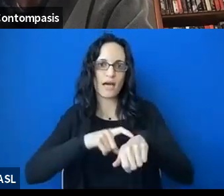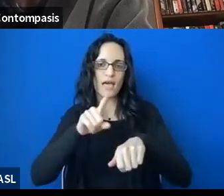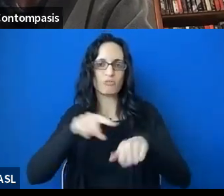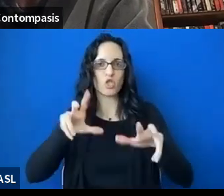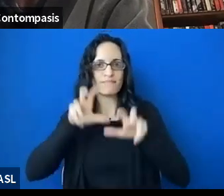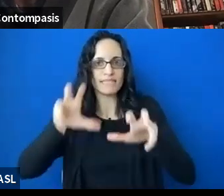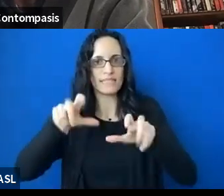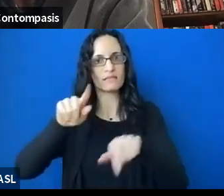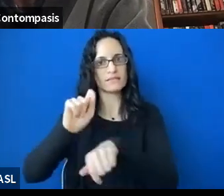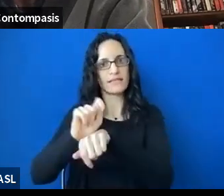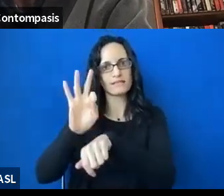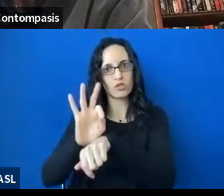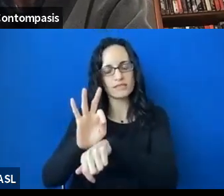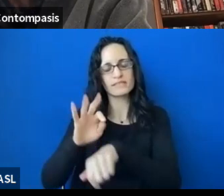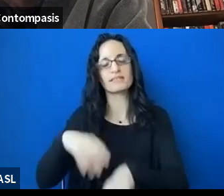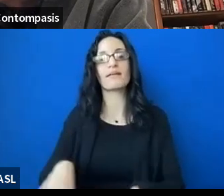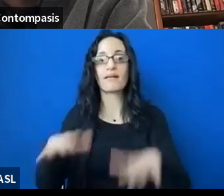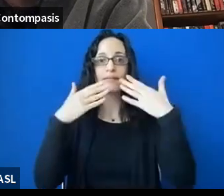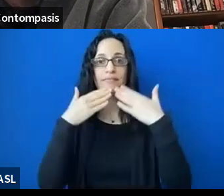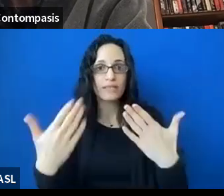I appreciate what you do. Thank you.